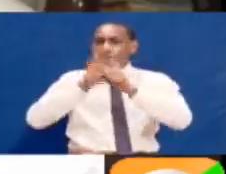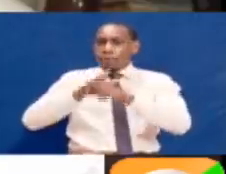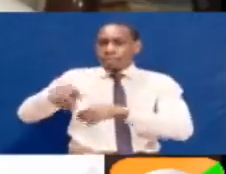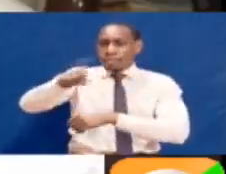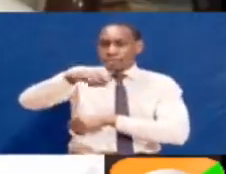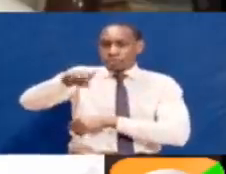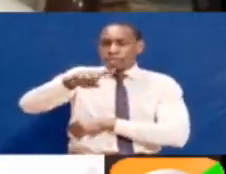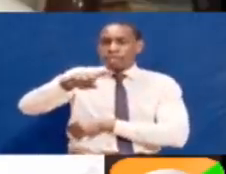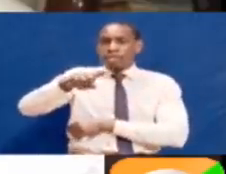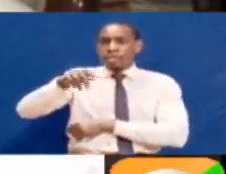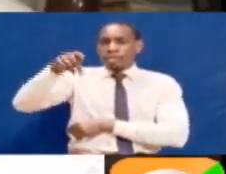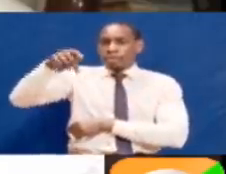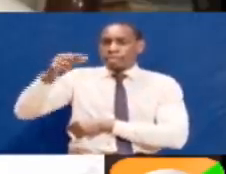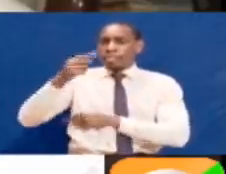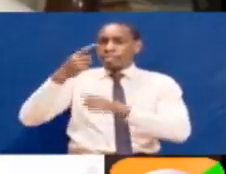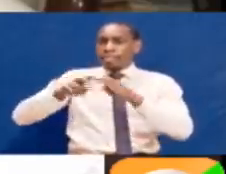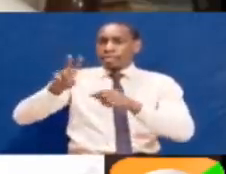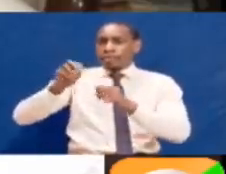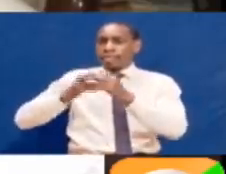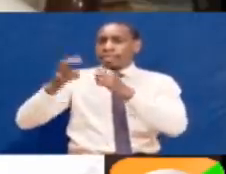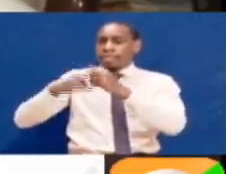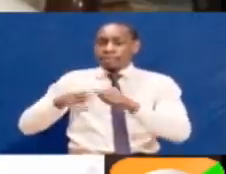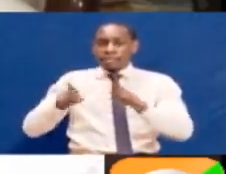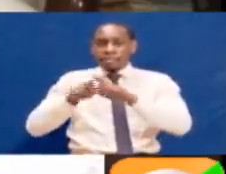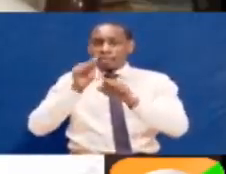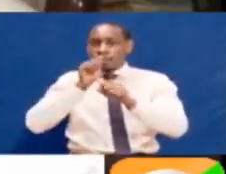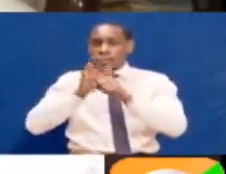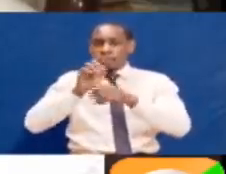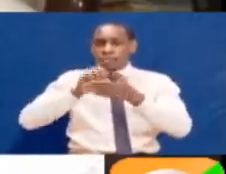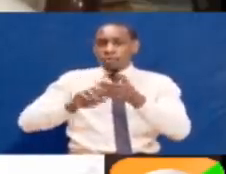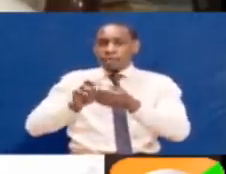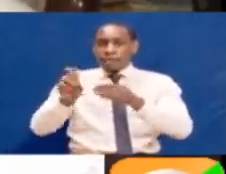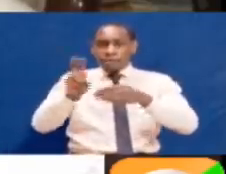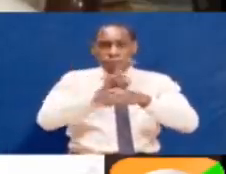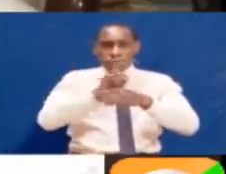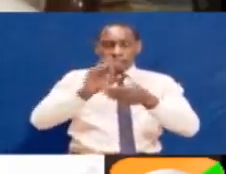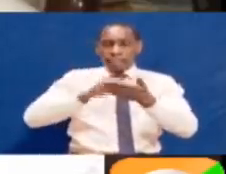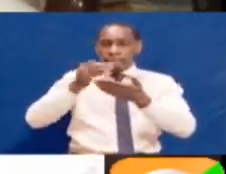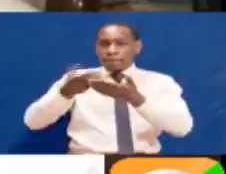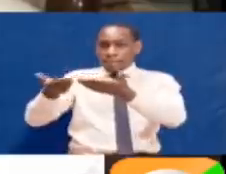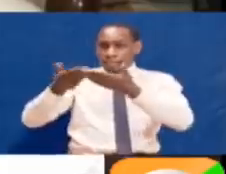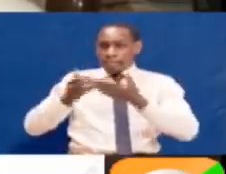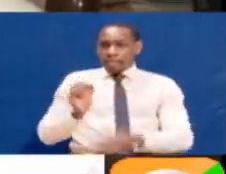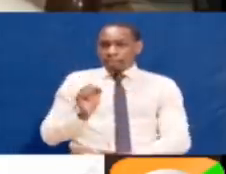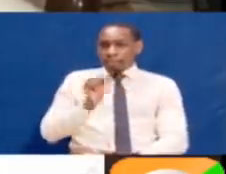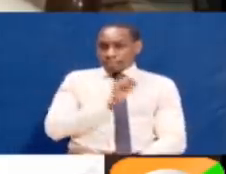us in the PG in 2017, and promised an oversight fund for the Senate.